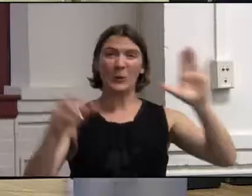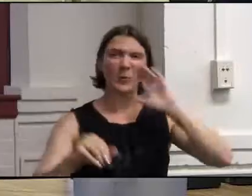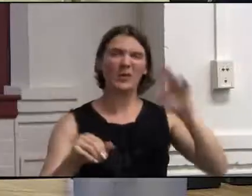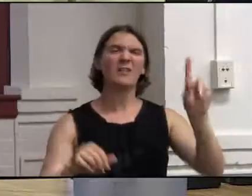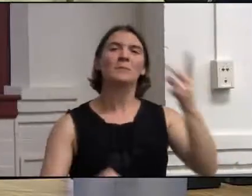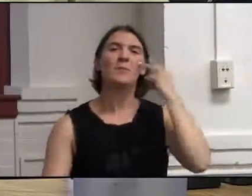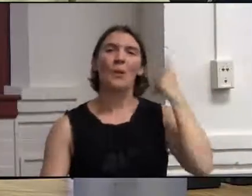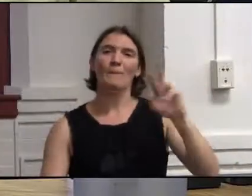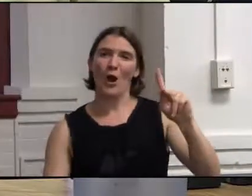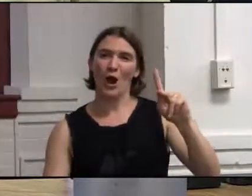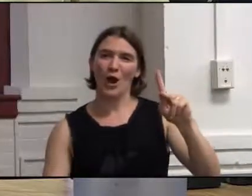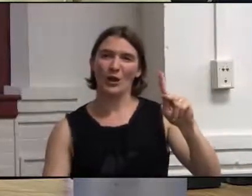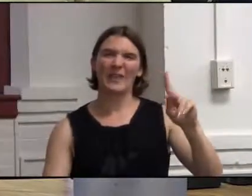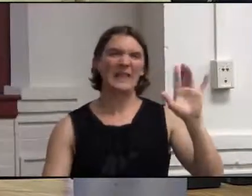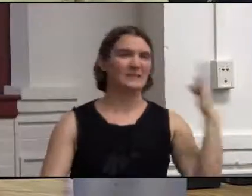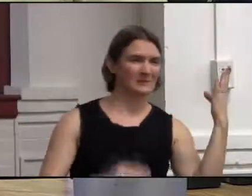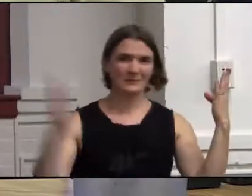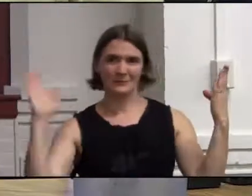afternoon,